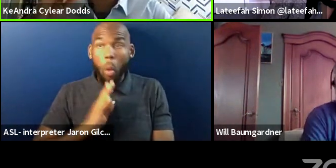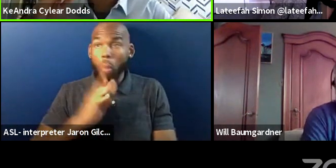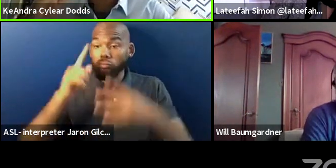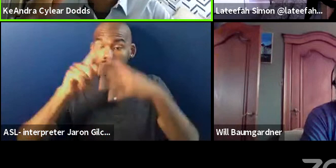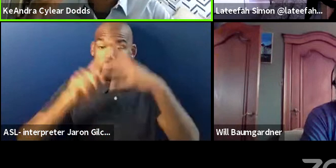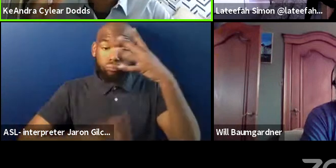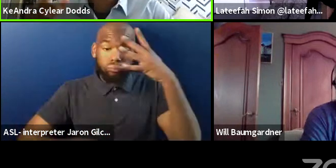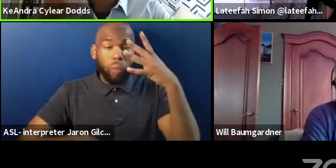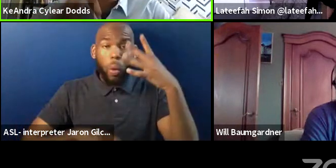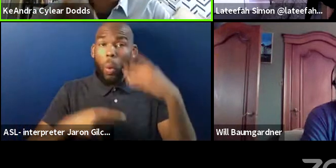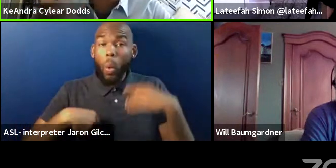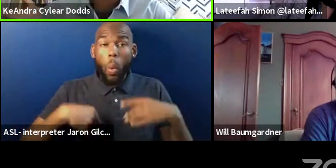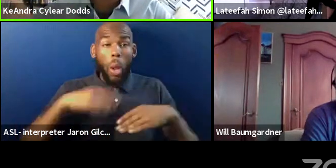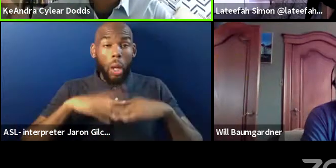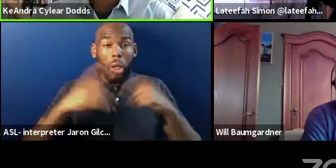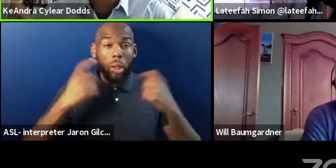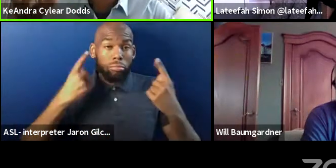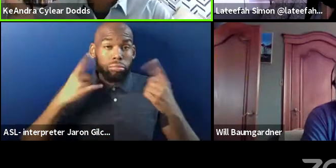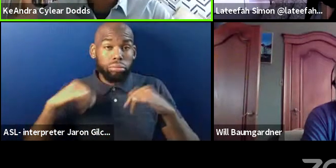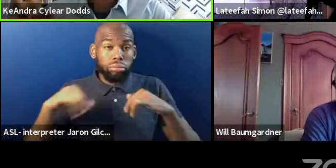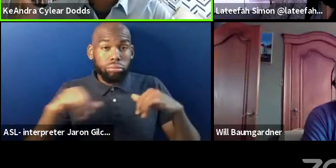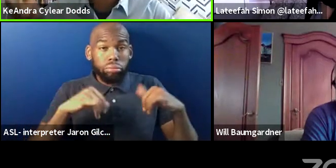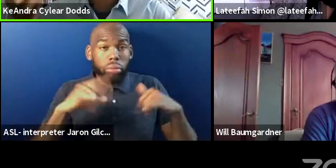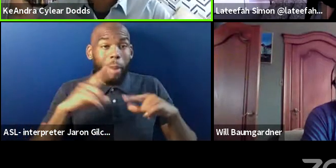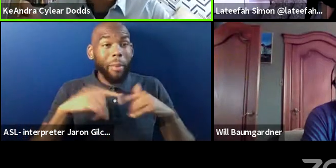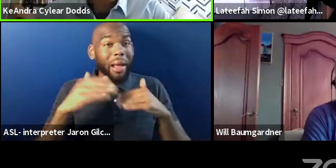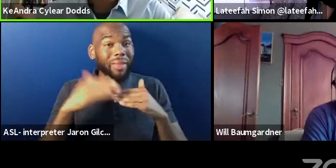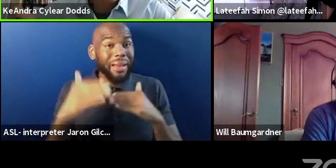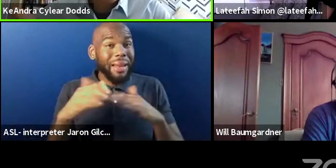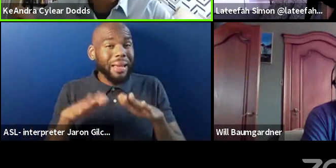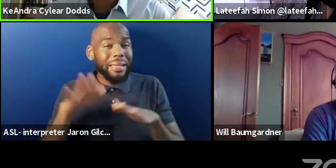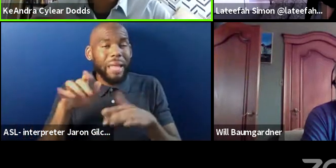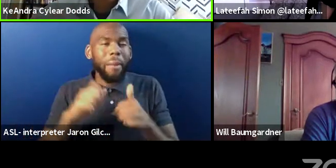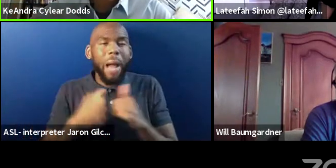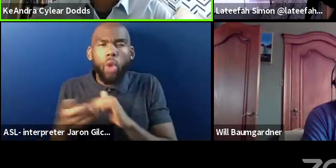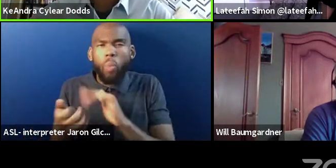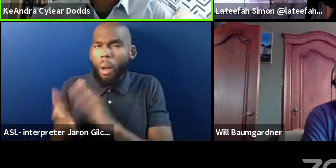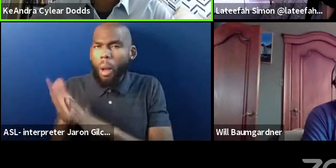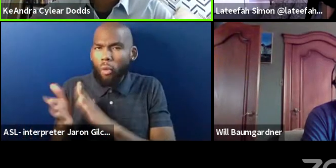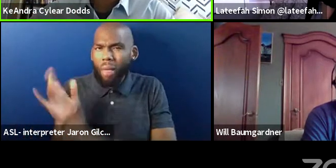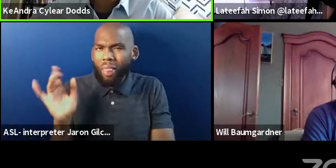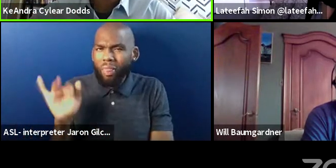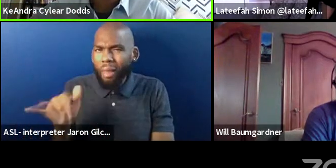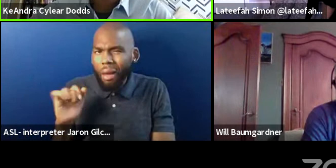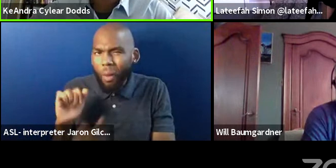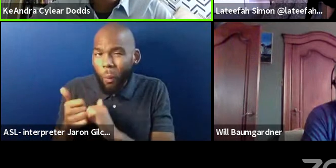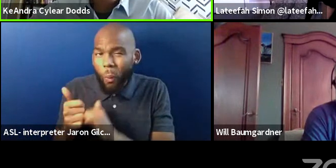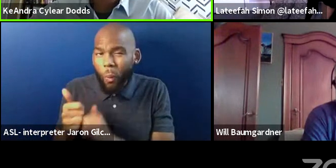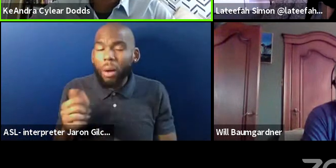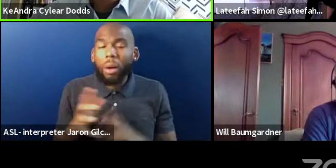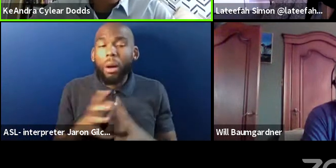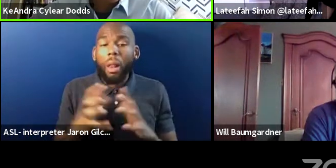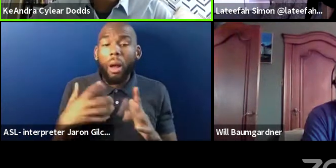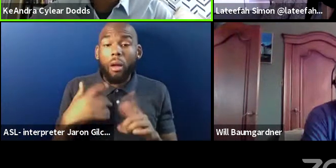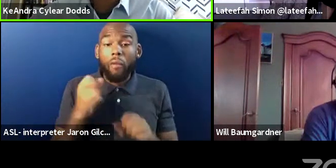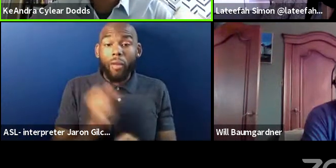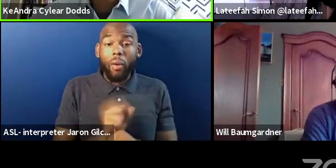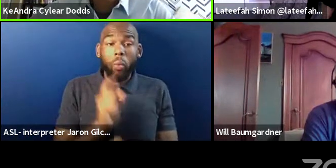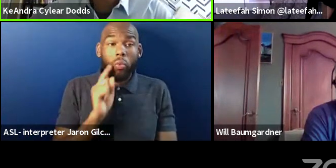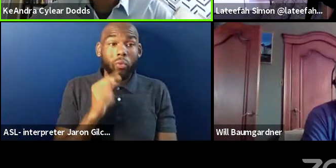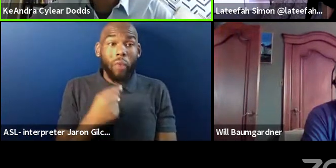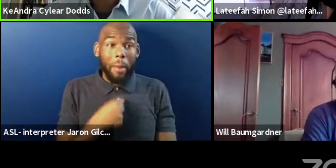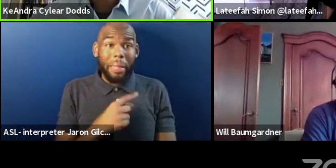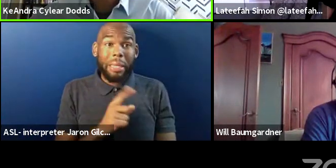the same page about what that means. But then the next big step is, you're right, how do we operationalize that? And a lot of our work, for me, it